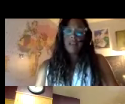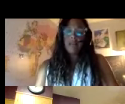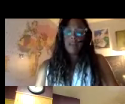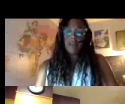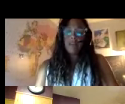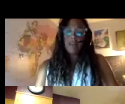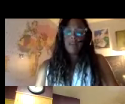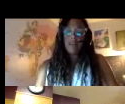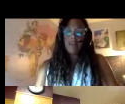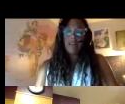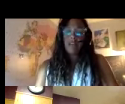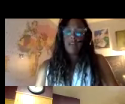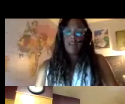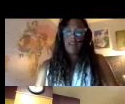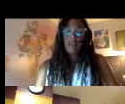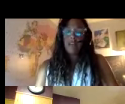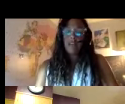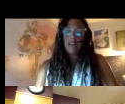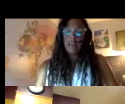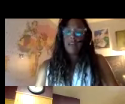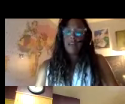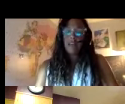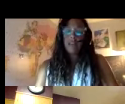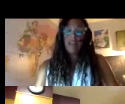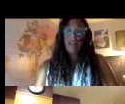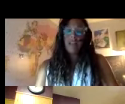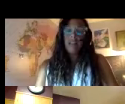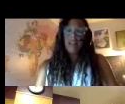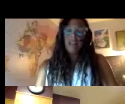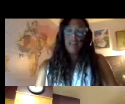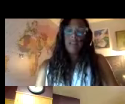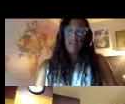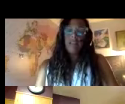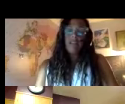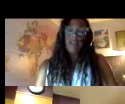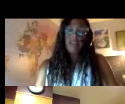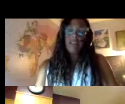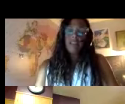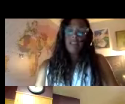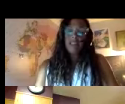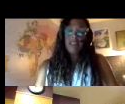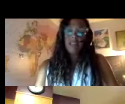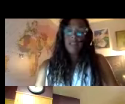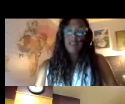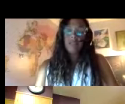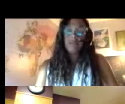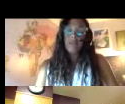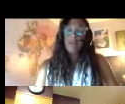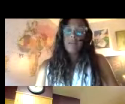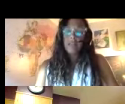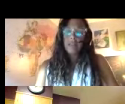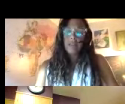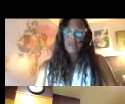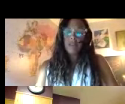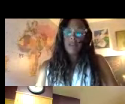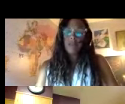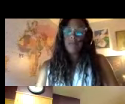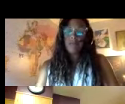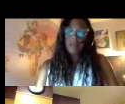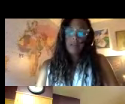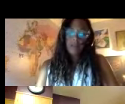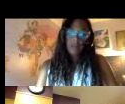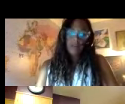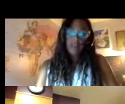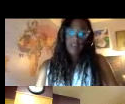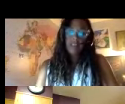that this geographic breakdown makes sense for discussion purposes, or if you think we should